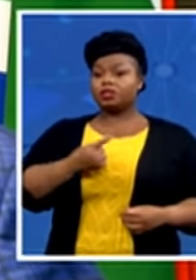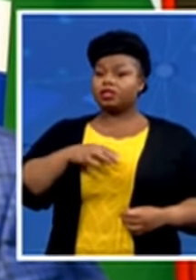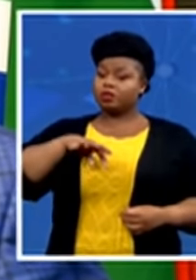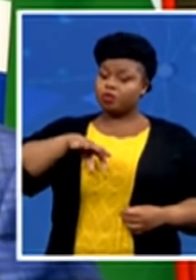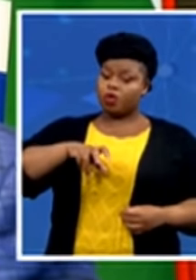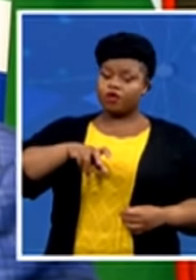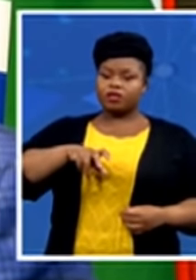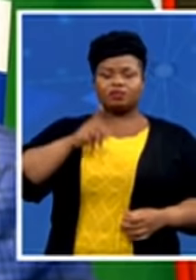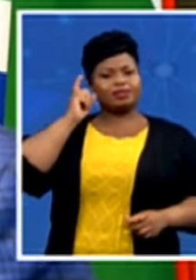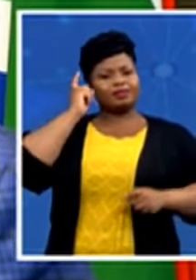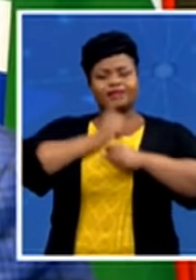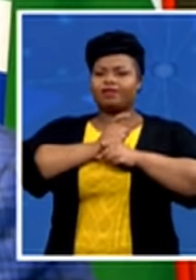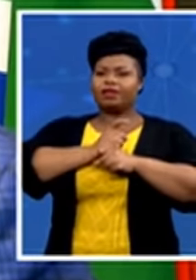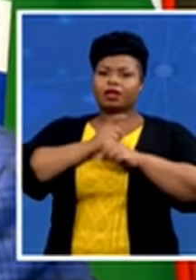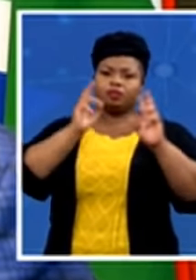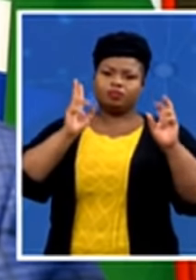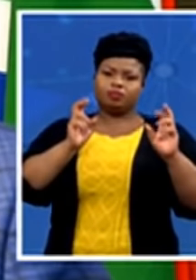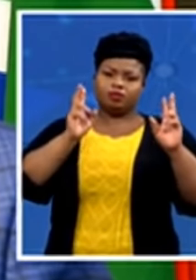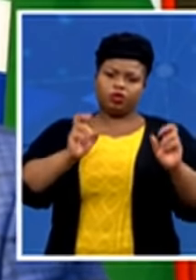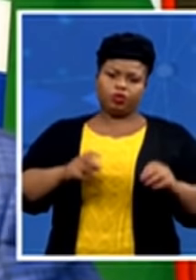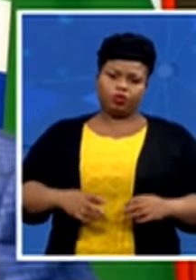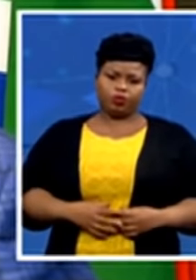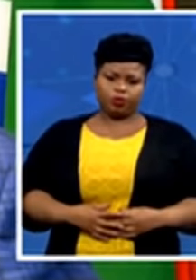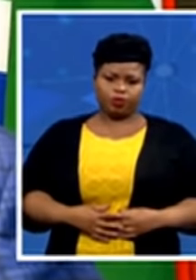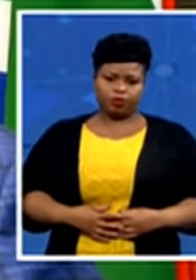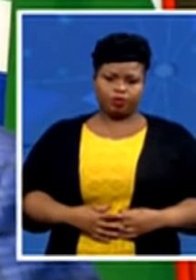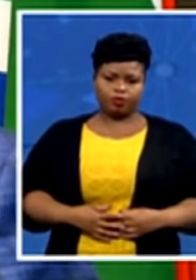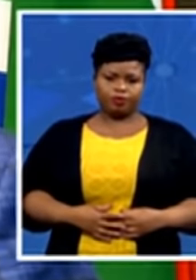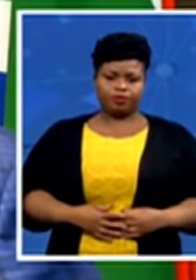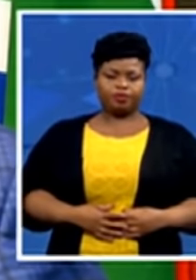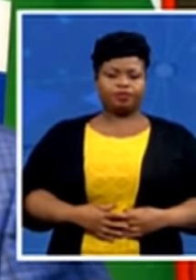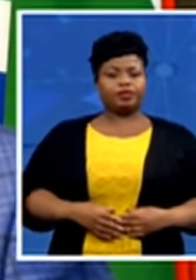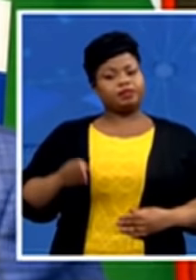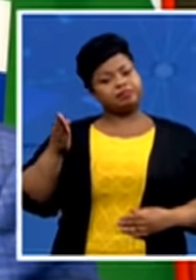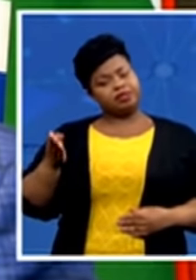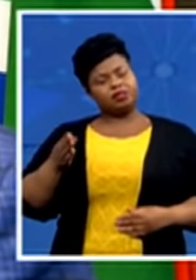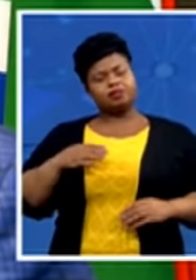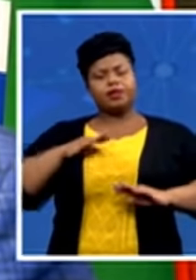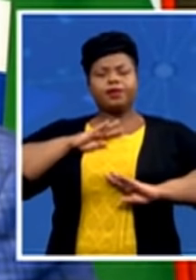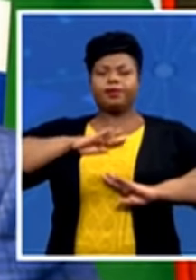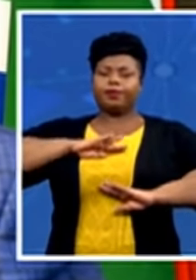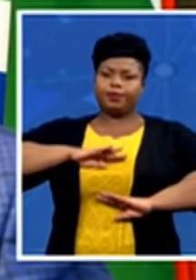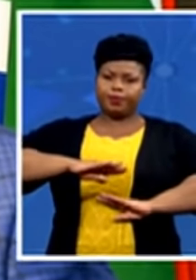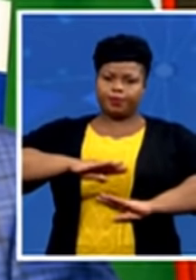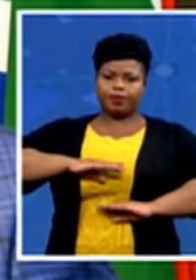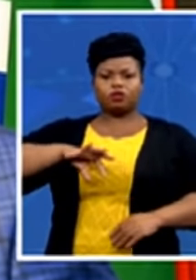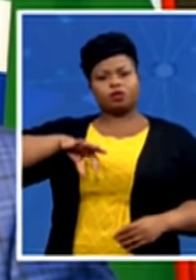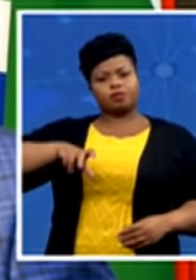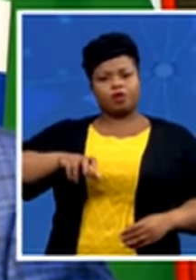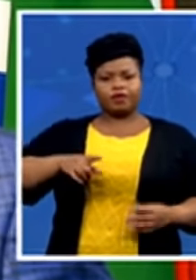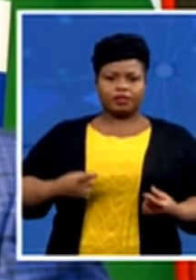and this will bring great relief to our province, in particular